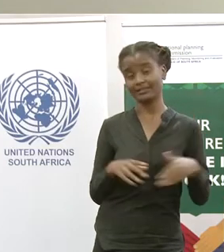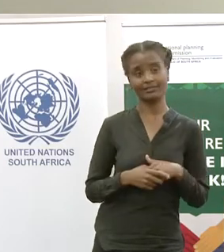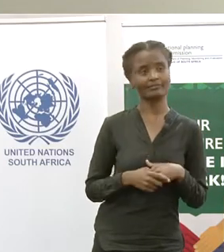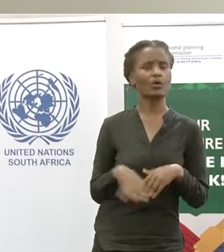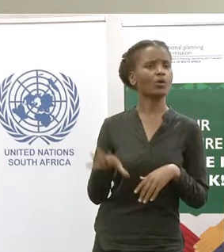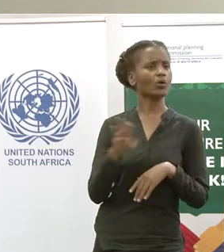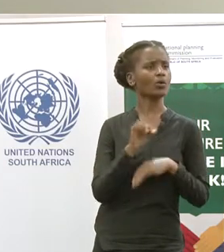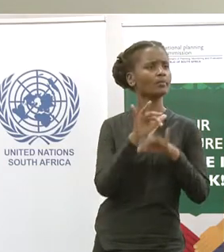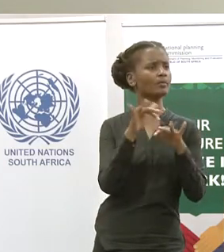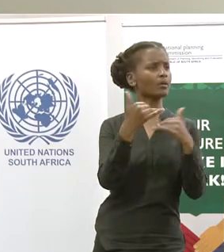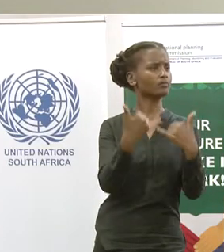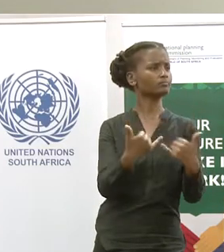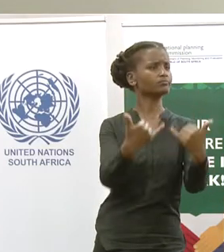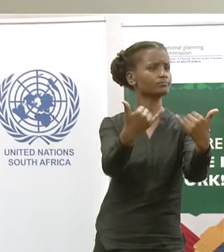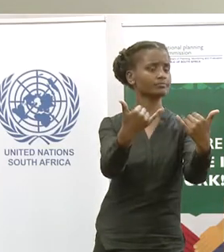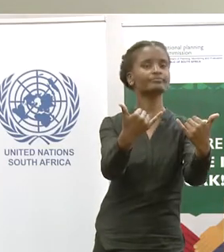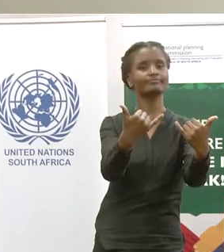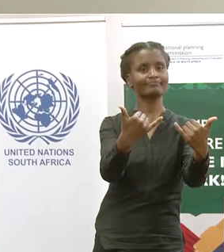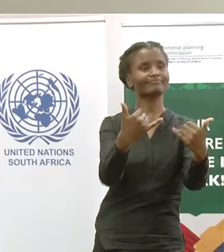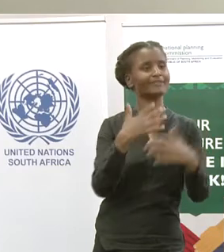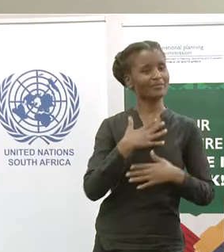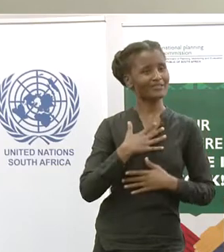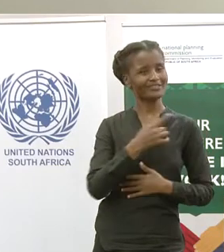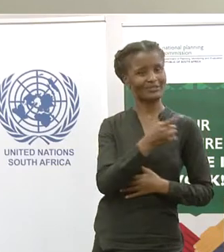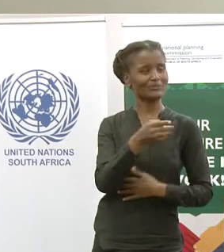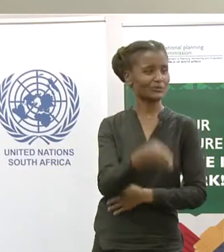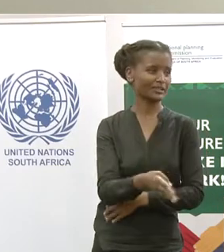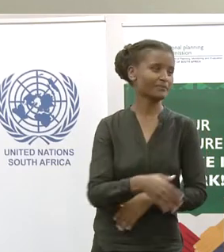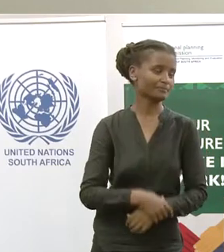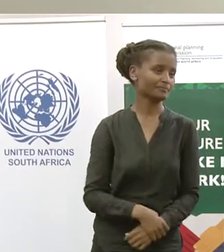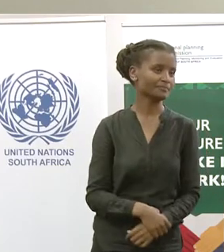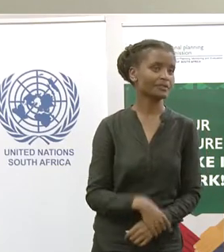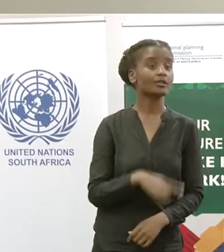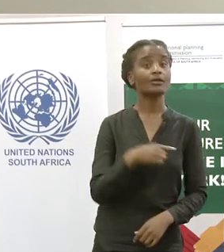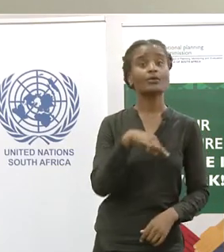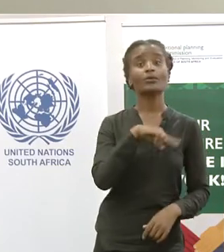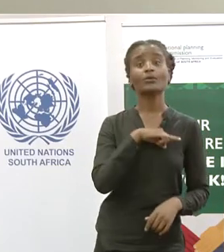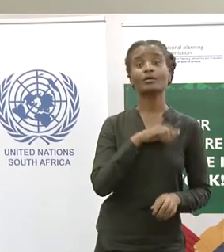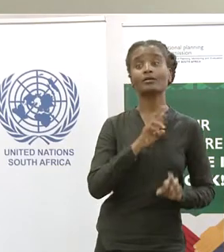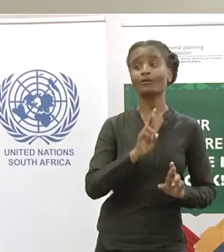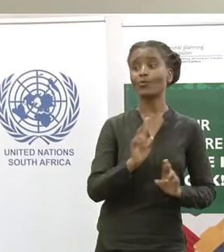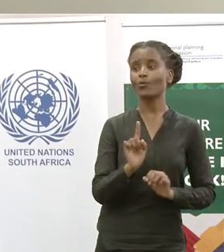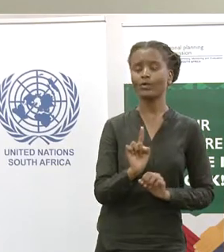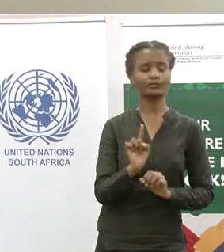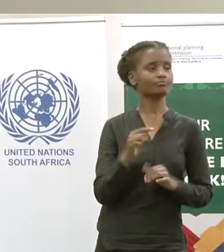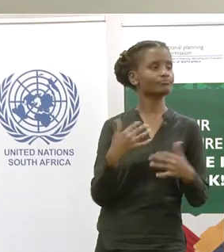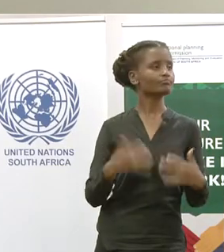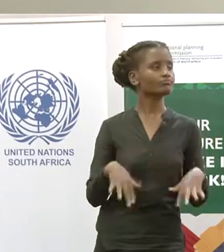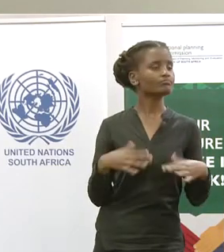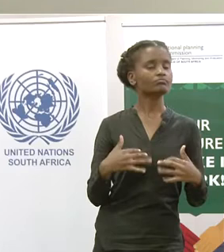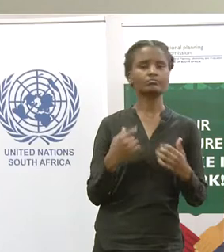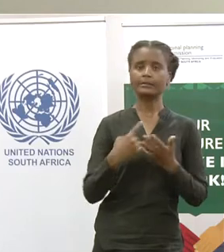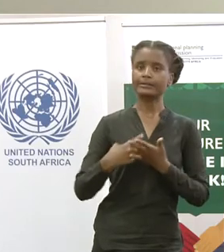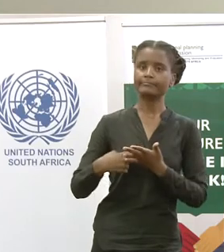here, esteemed guests, we really appreciate you being here because we're hoping to have a really robust debate